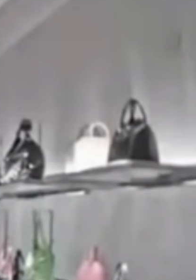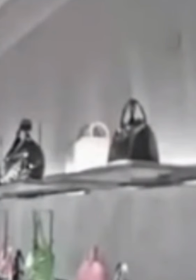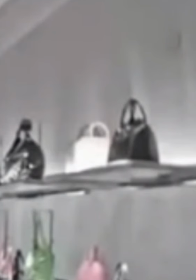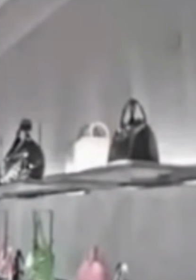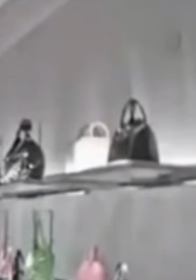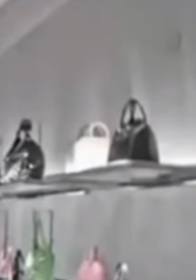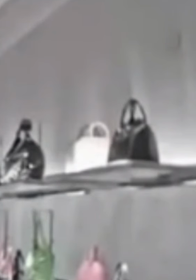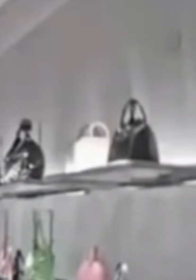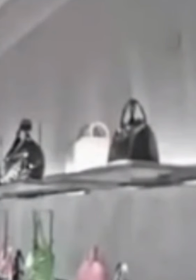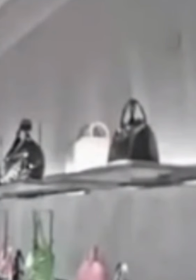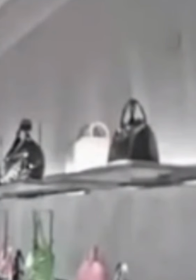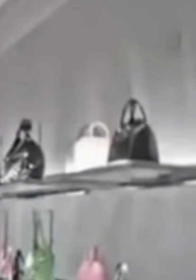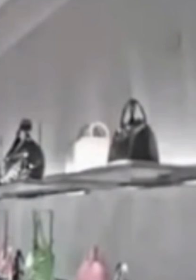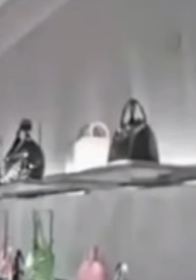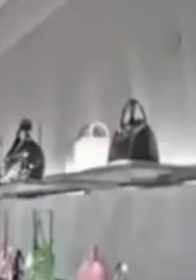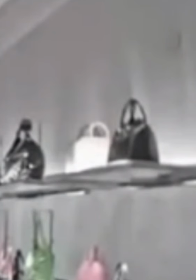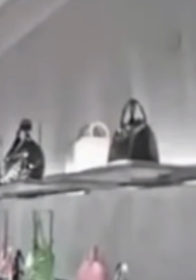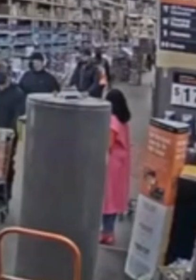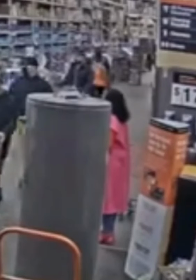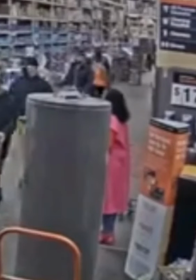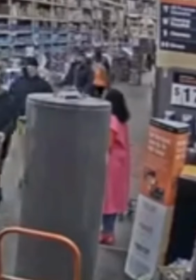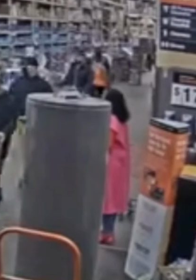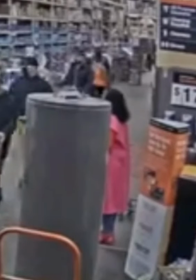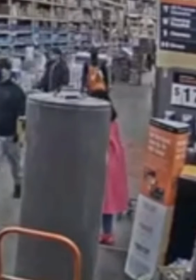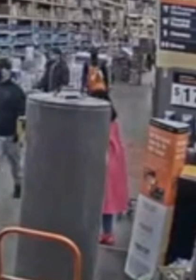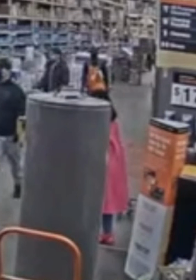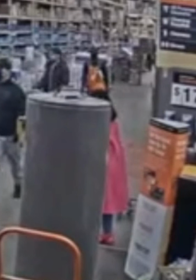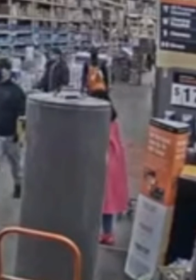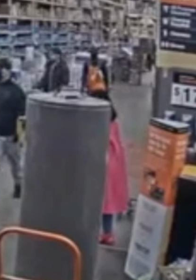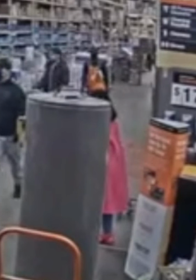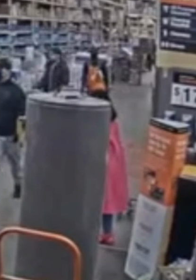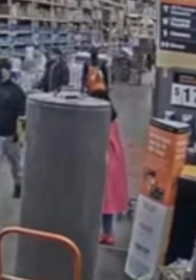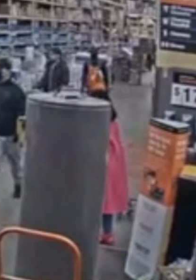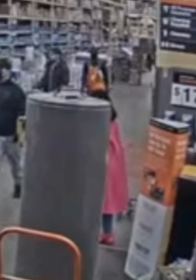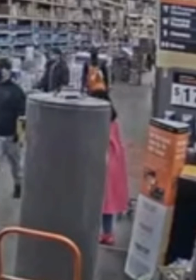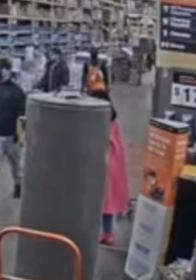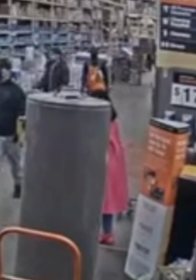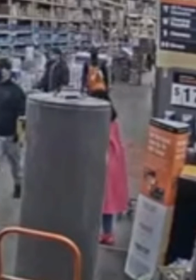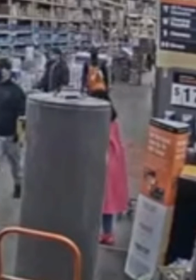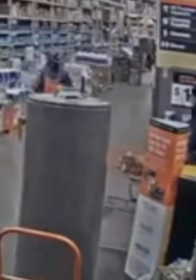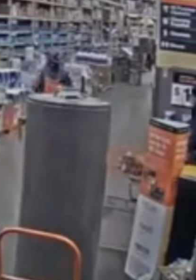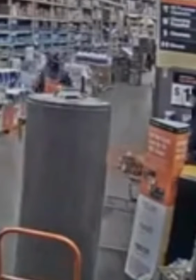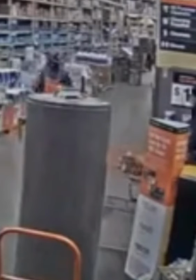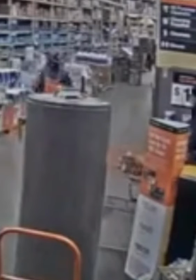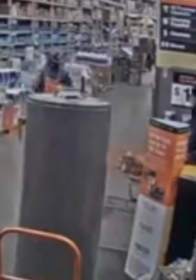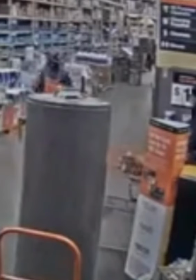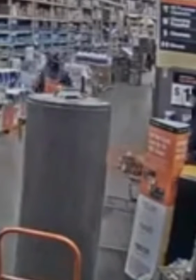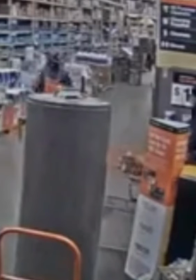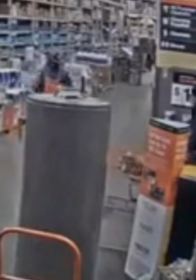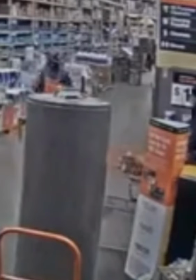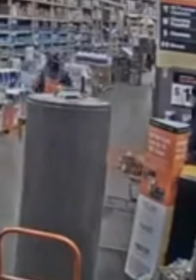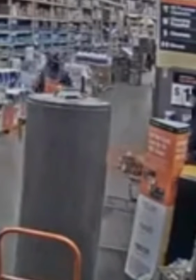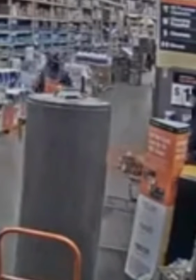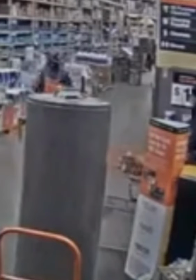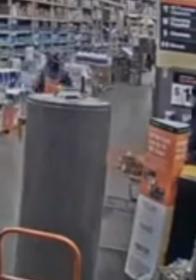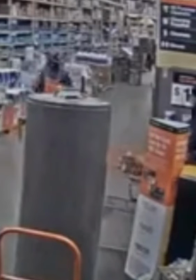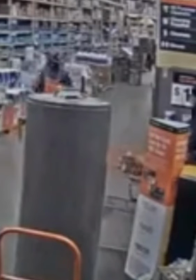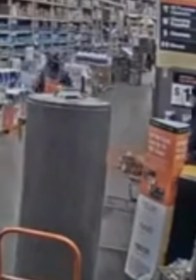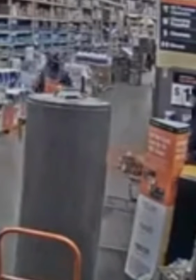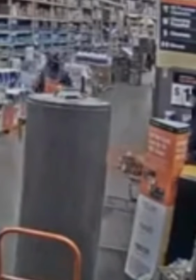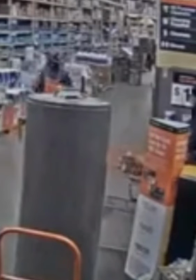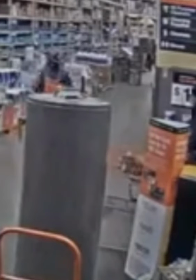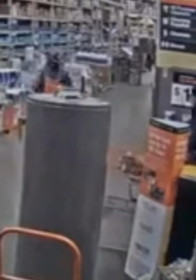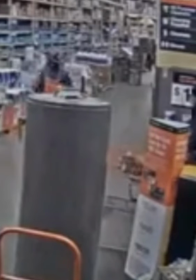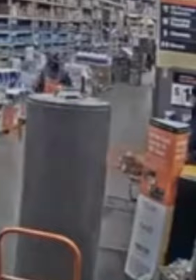retail worker, I'm telling you, you better take that attitude elsewhere or be prepared to face a felony. Get the word out, get the word